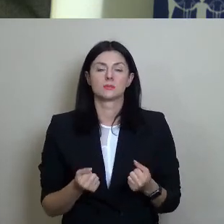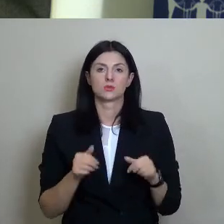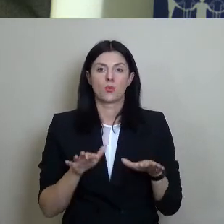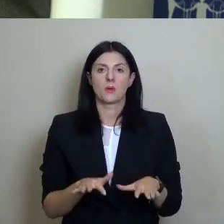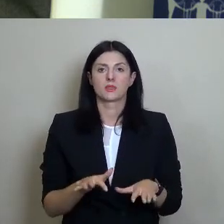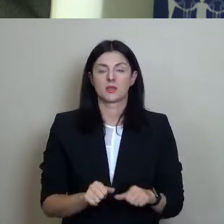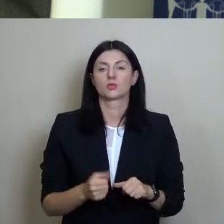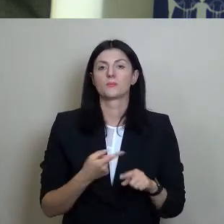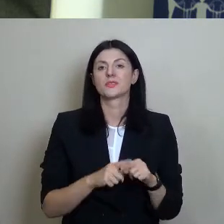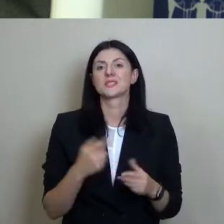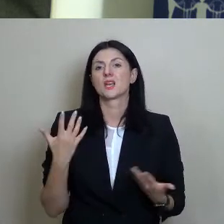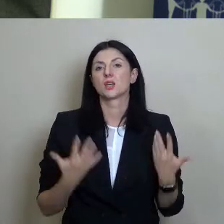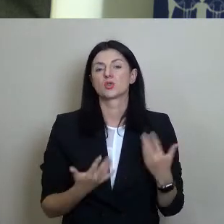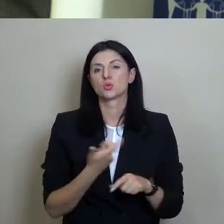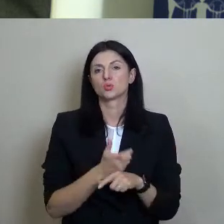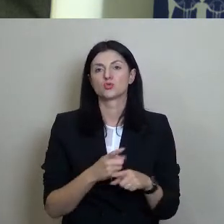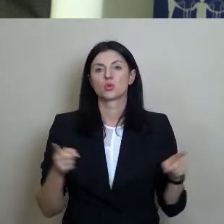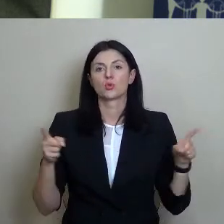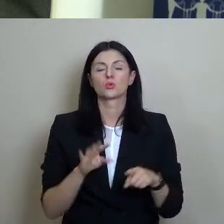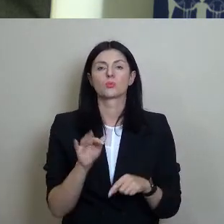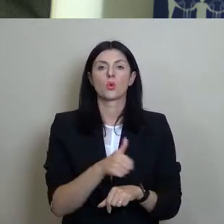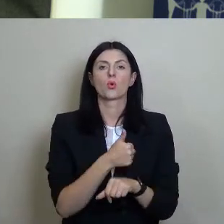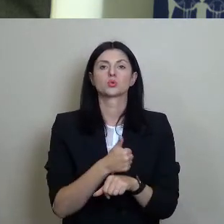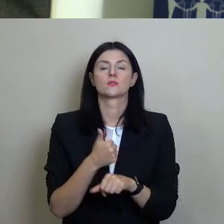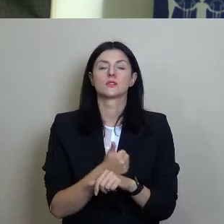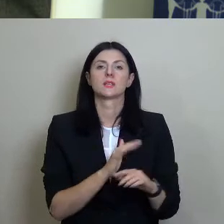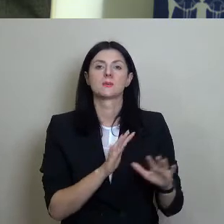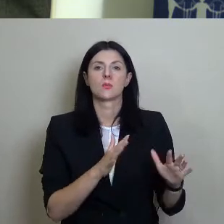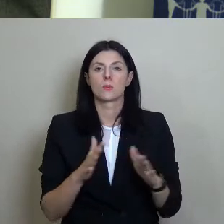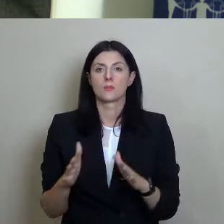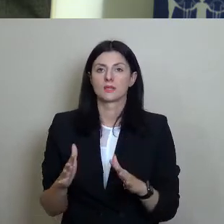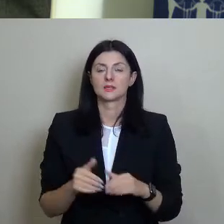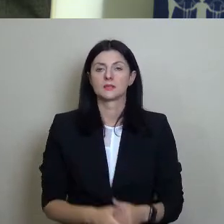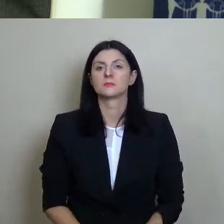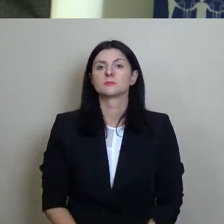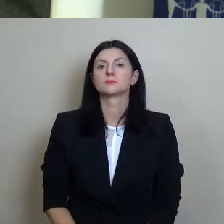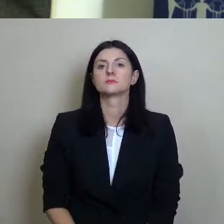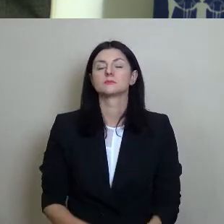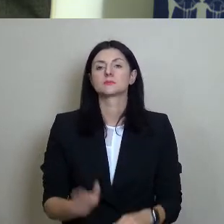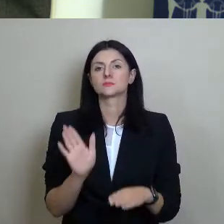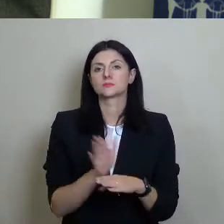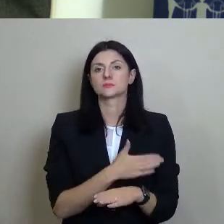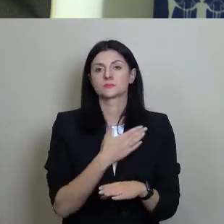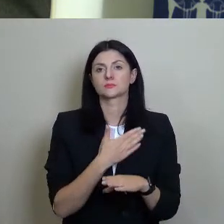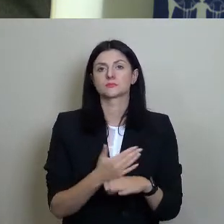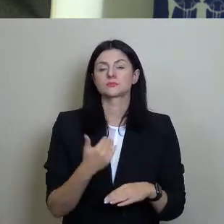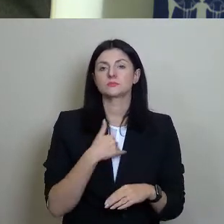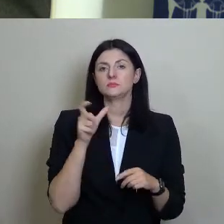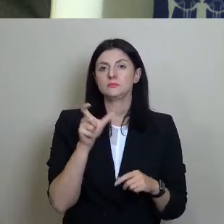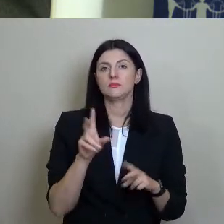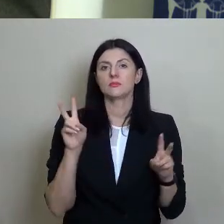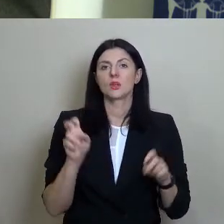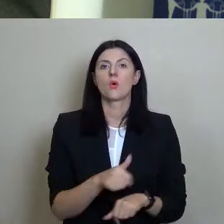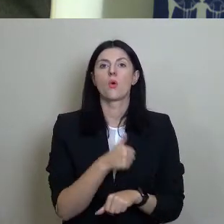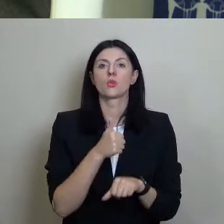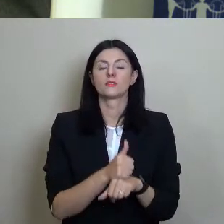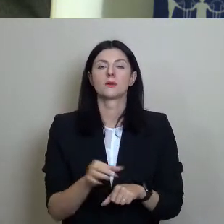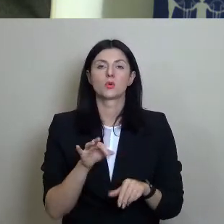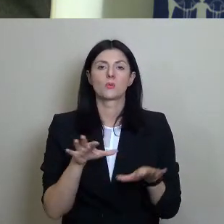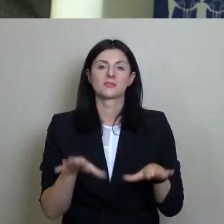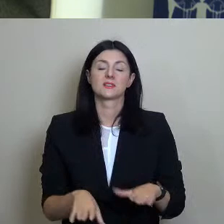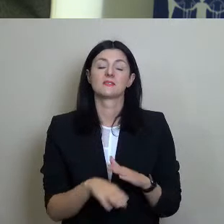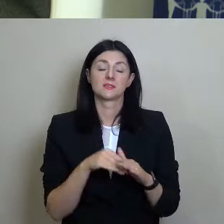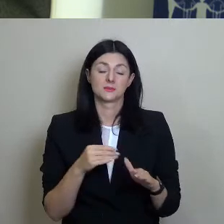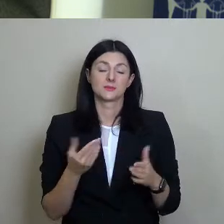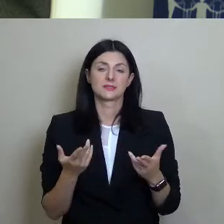individual who was elected is issued a mandate, he or she can